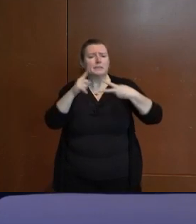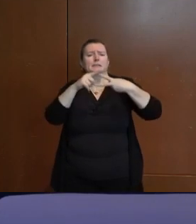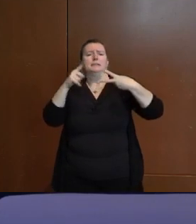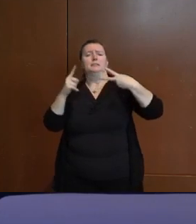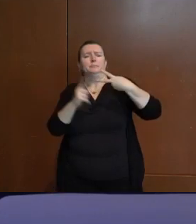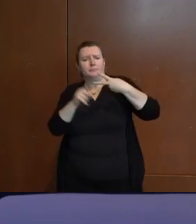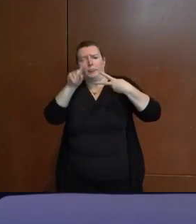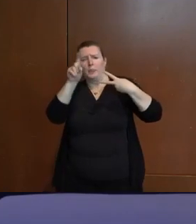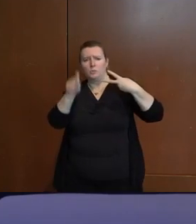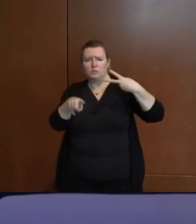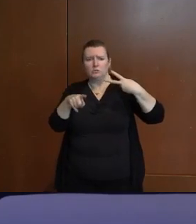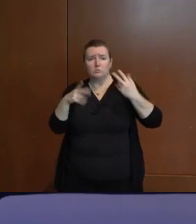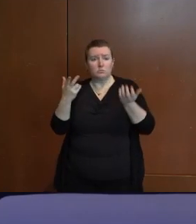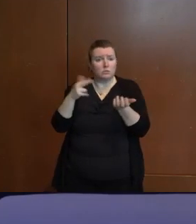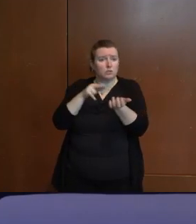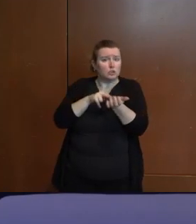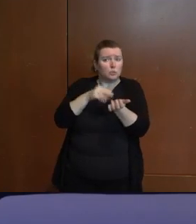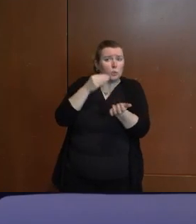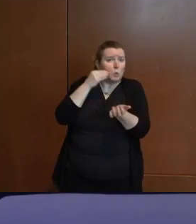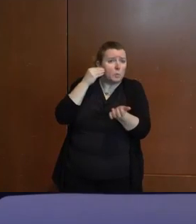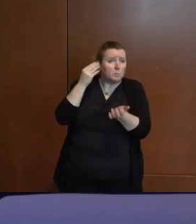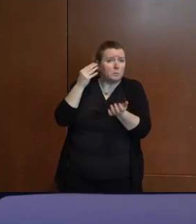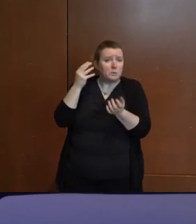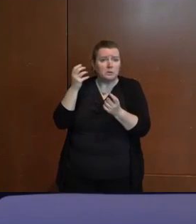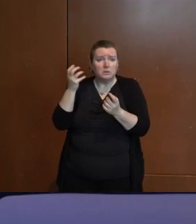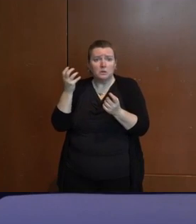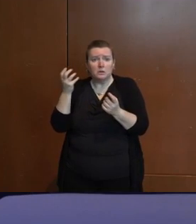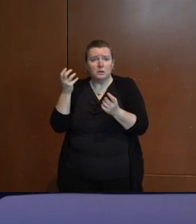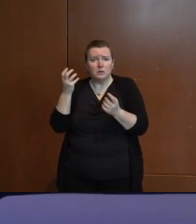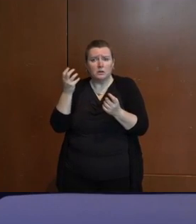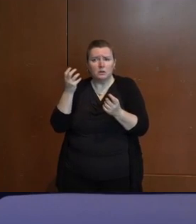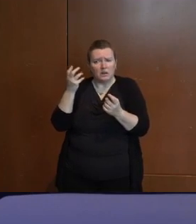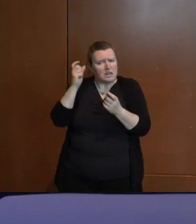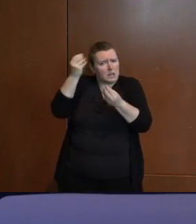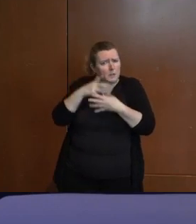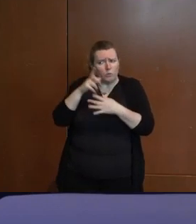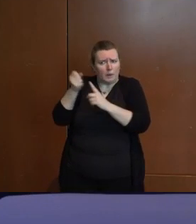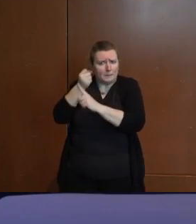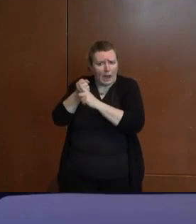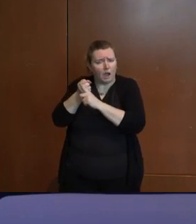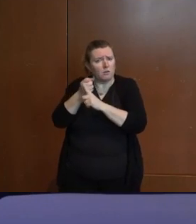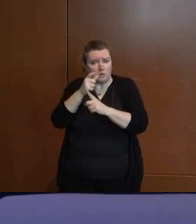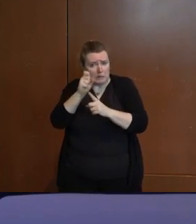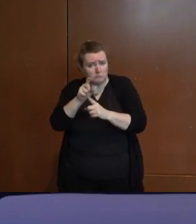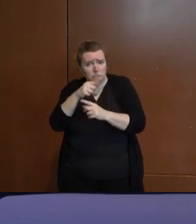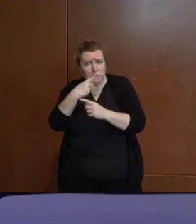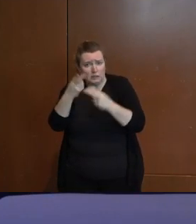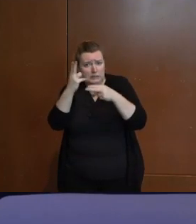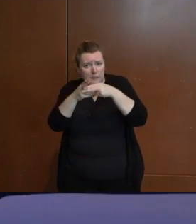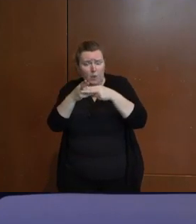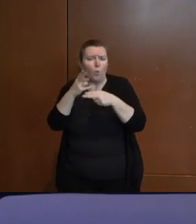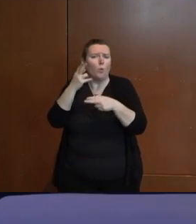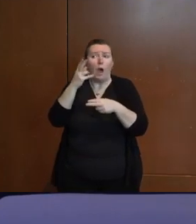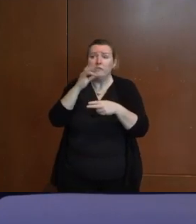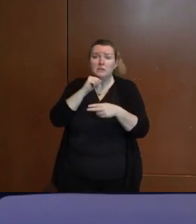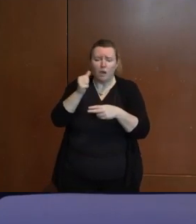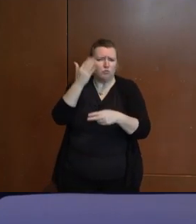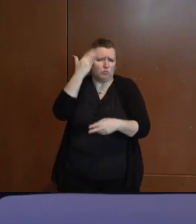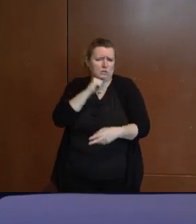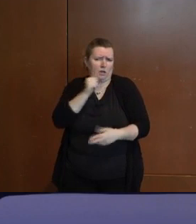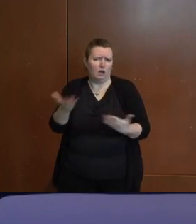just going to take the first one as a general matter, and Judy can address the second, if that's okay. We have tried